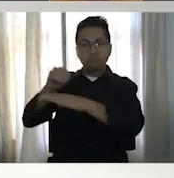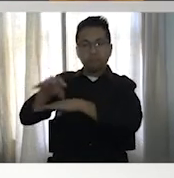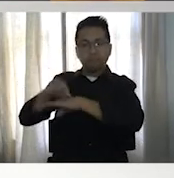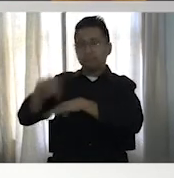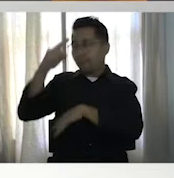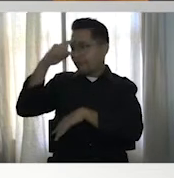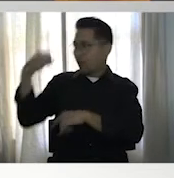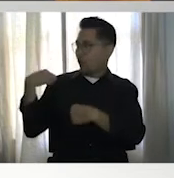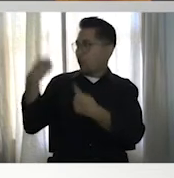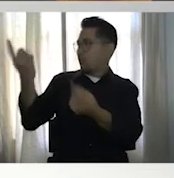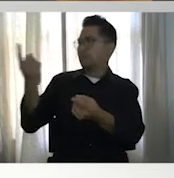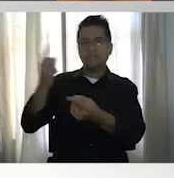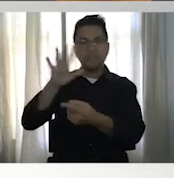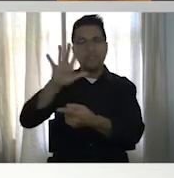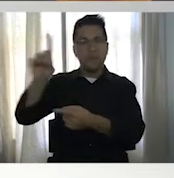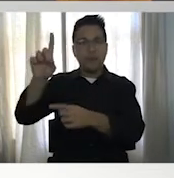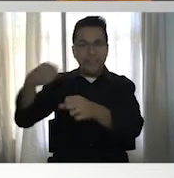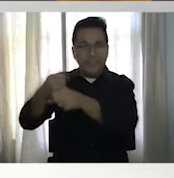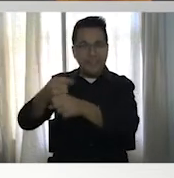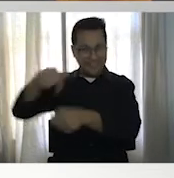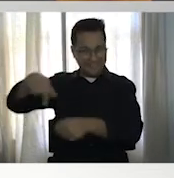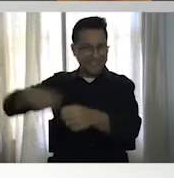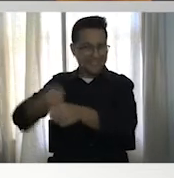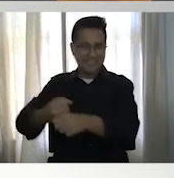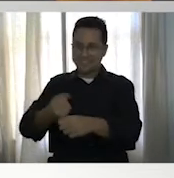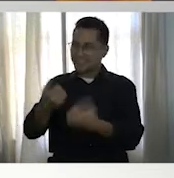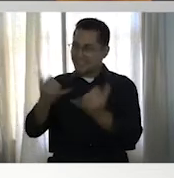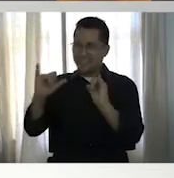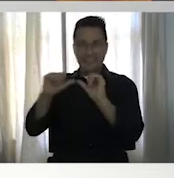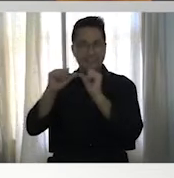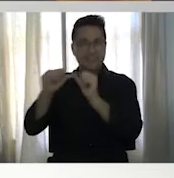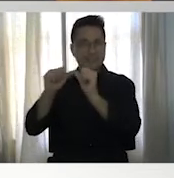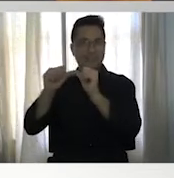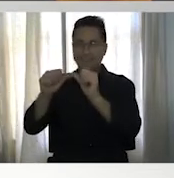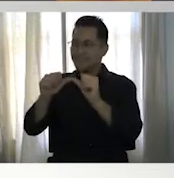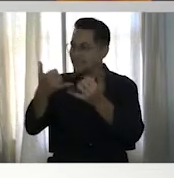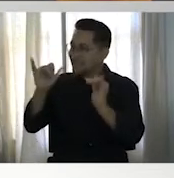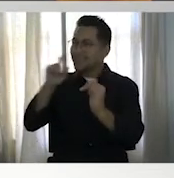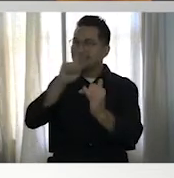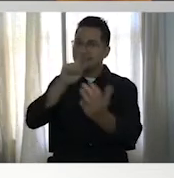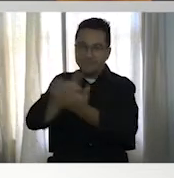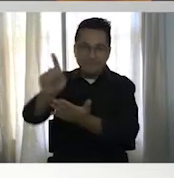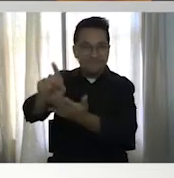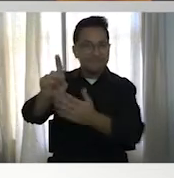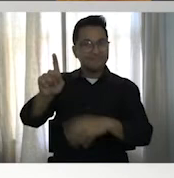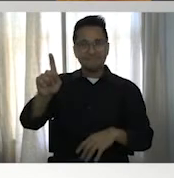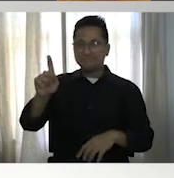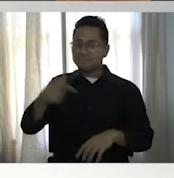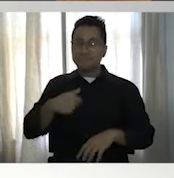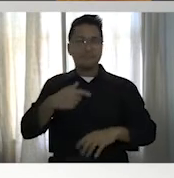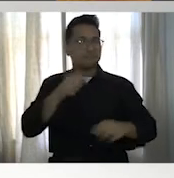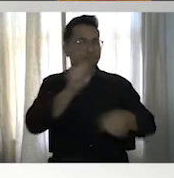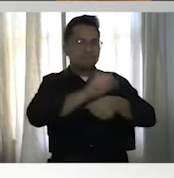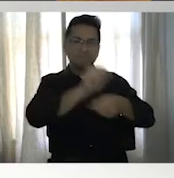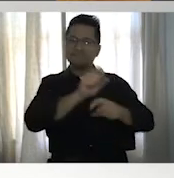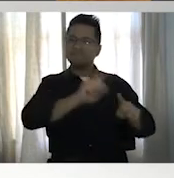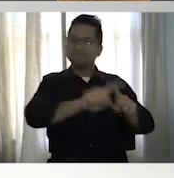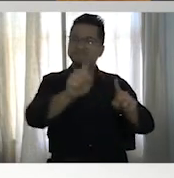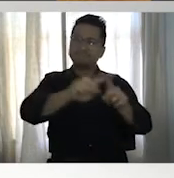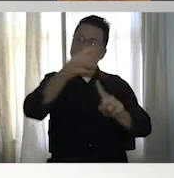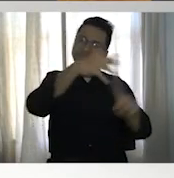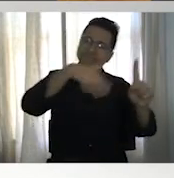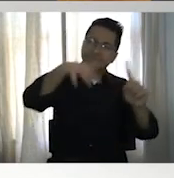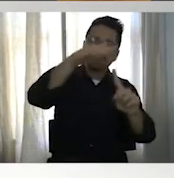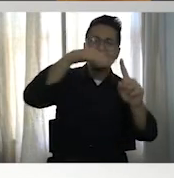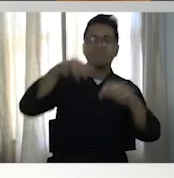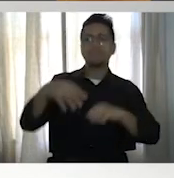year. I haven't stopped yet, and I still love it. So I've worked in multiple environments. I've worked with